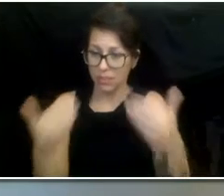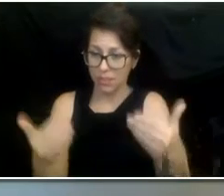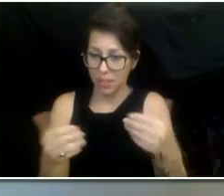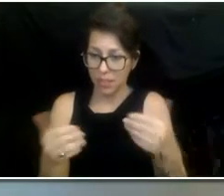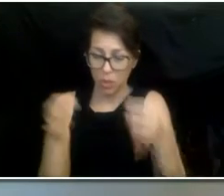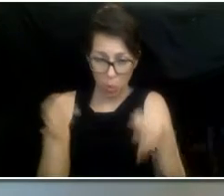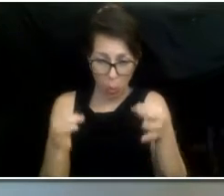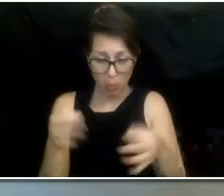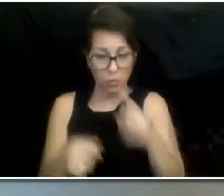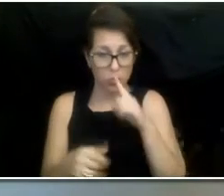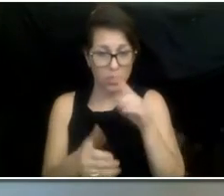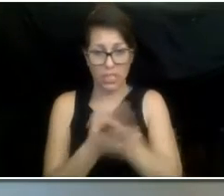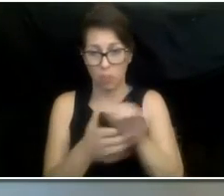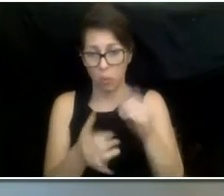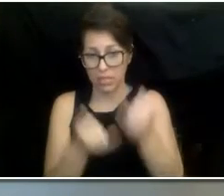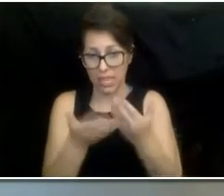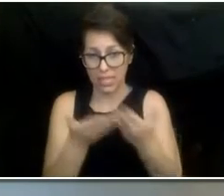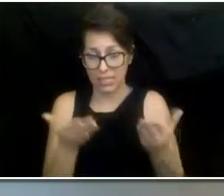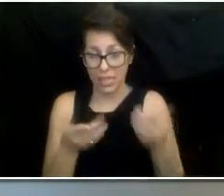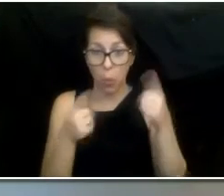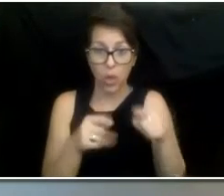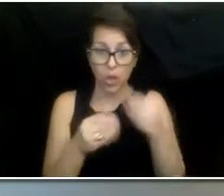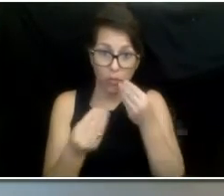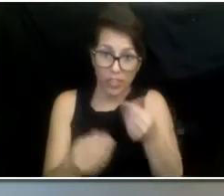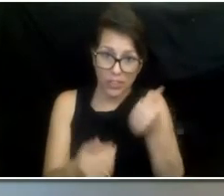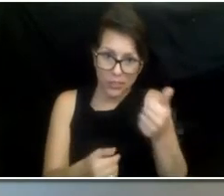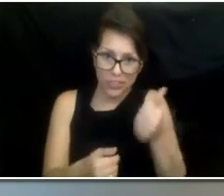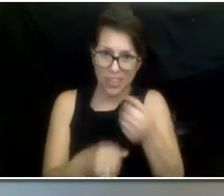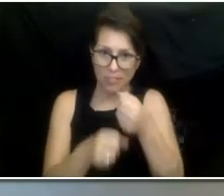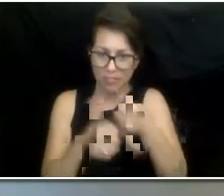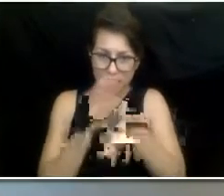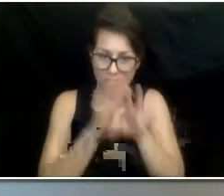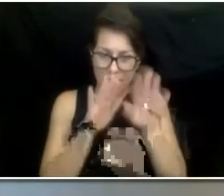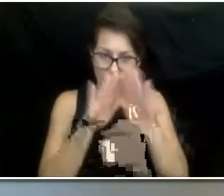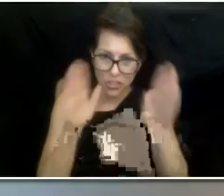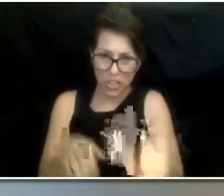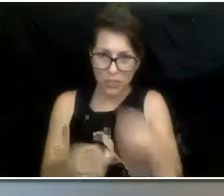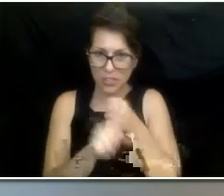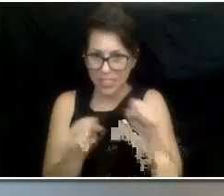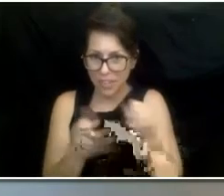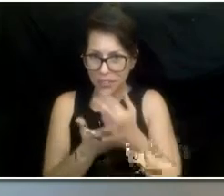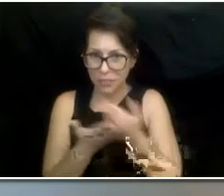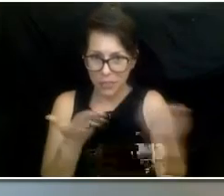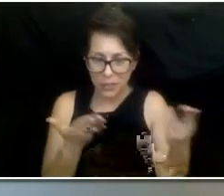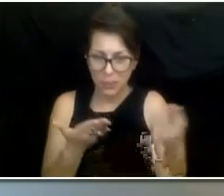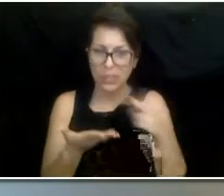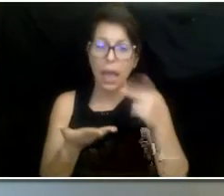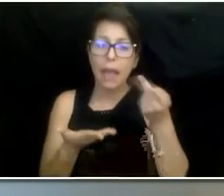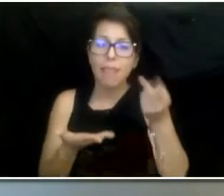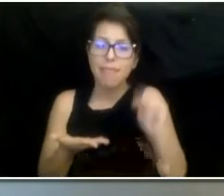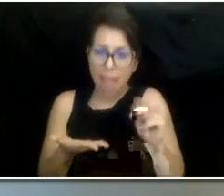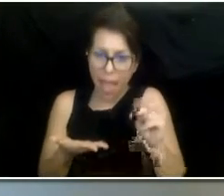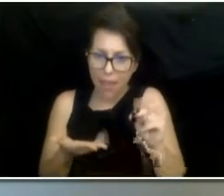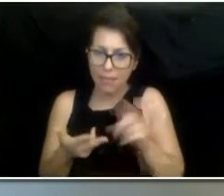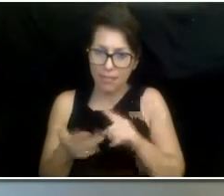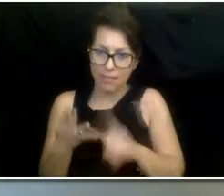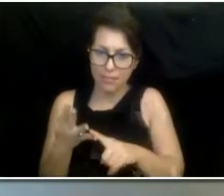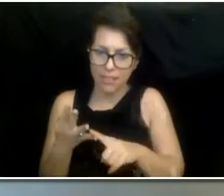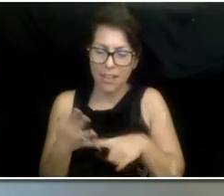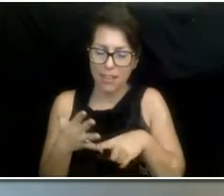really are are going to have to to get in there and get those people out of their difficult